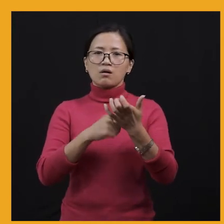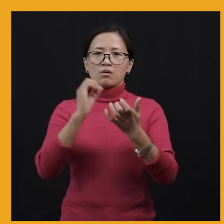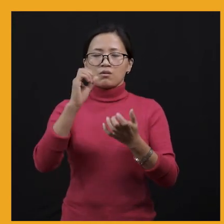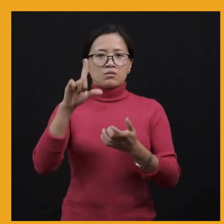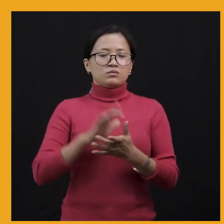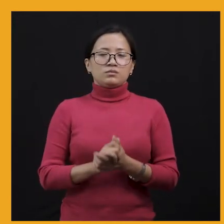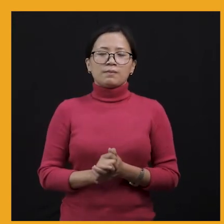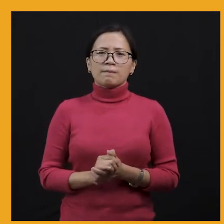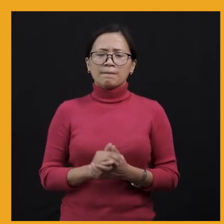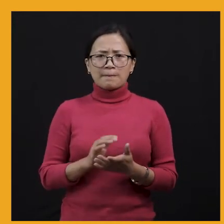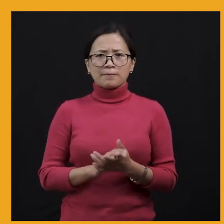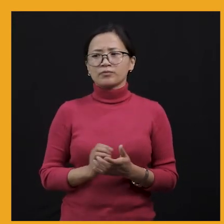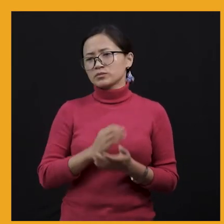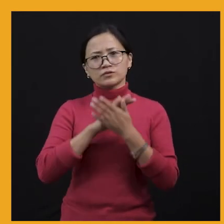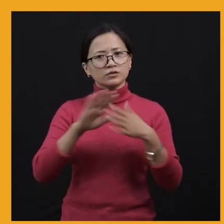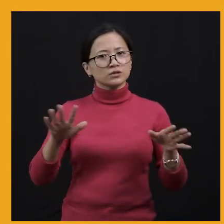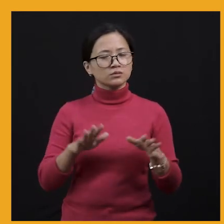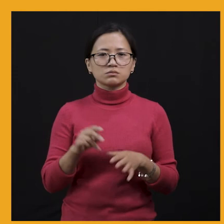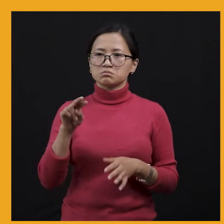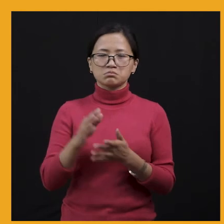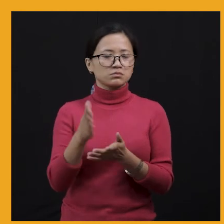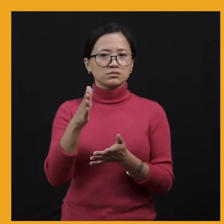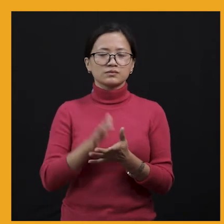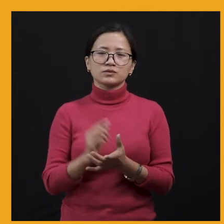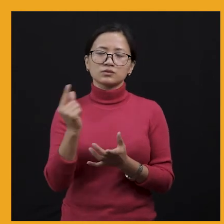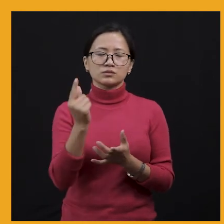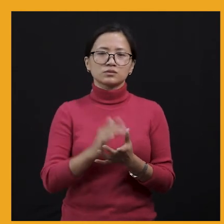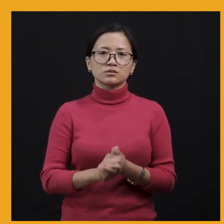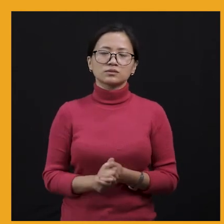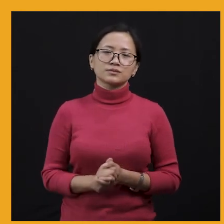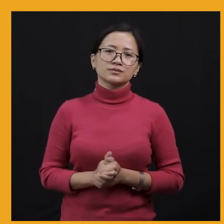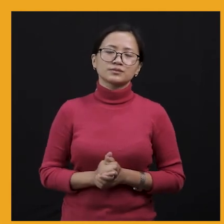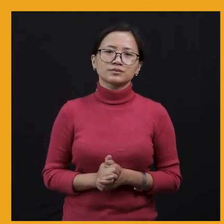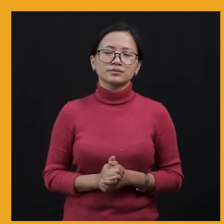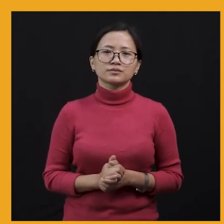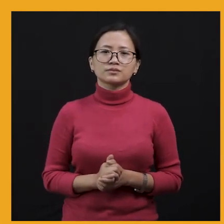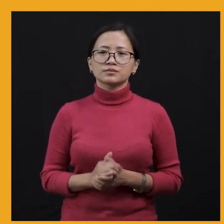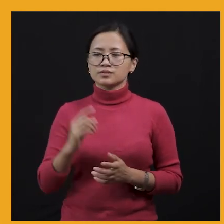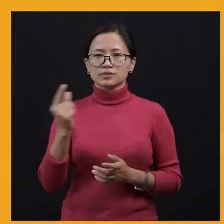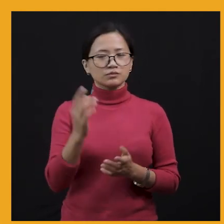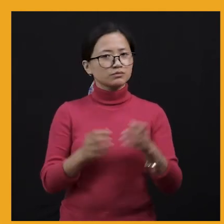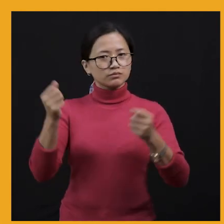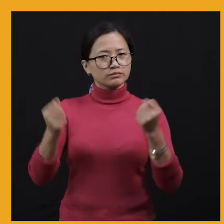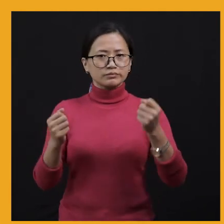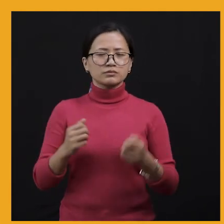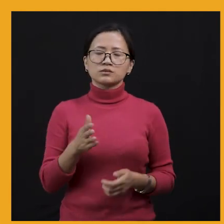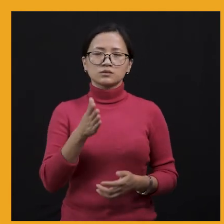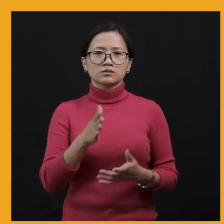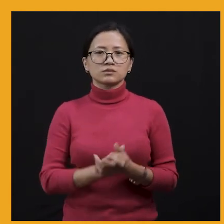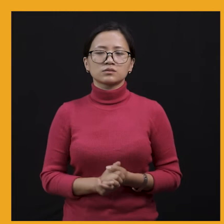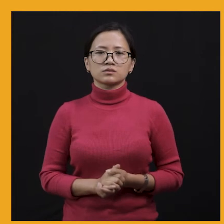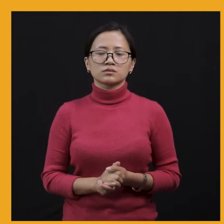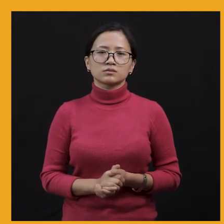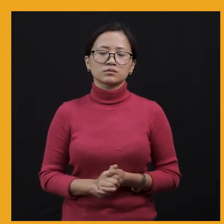up, if it's over, means over. If there is no petrol in this earth, then we cannot use car.